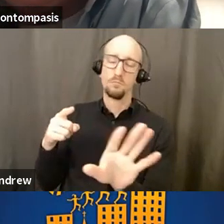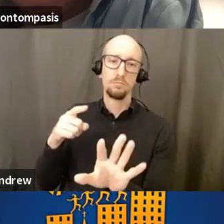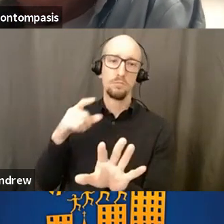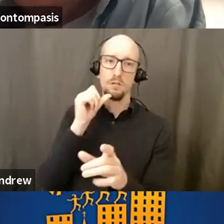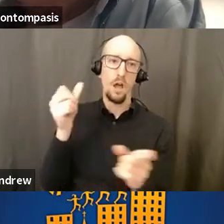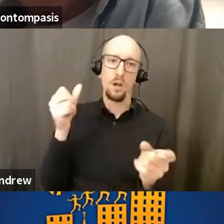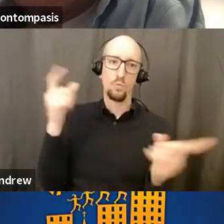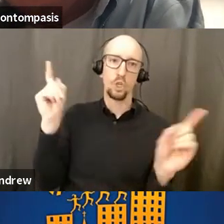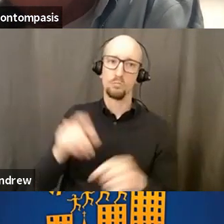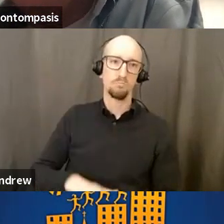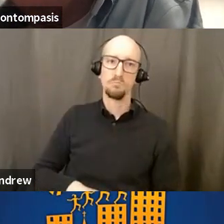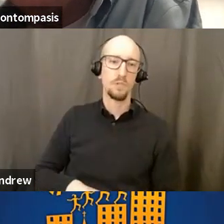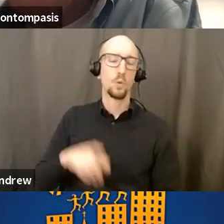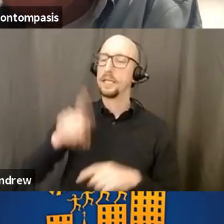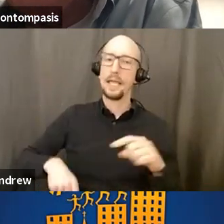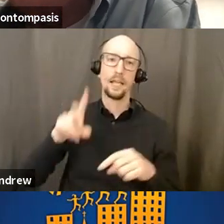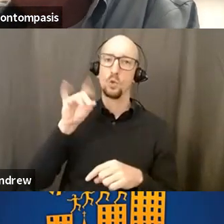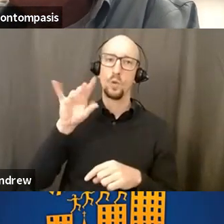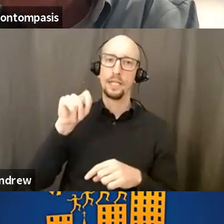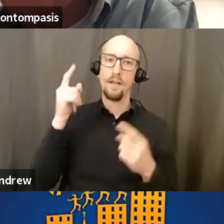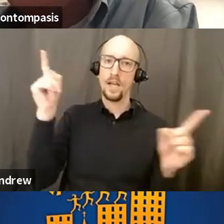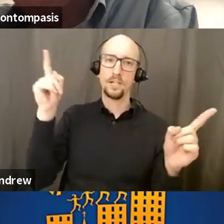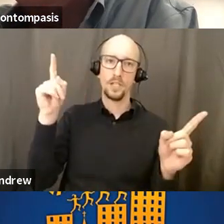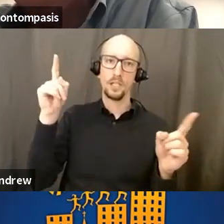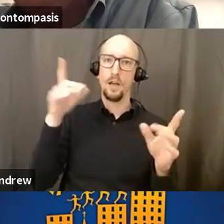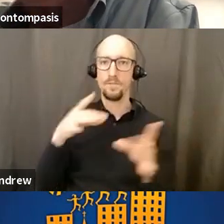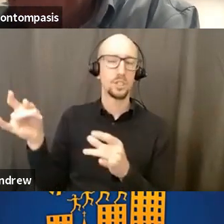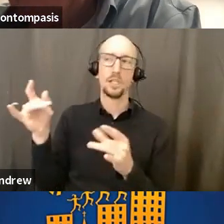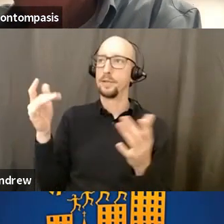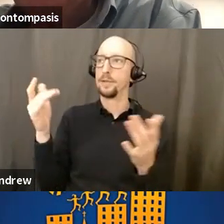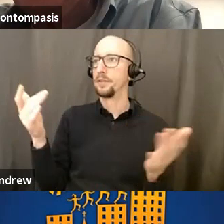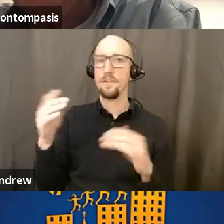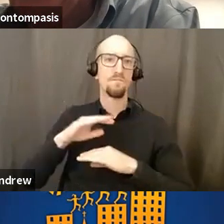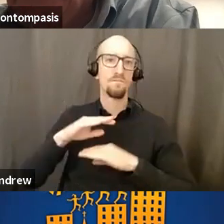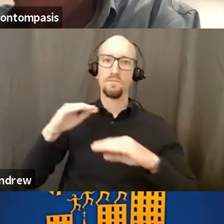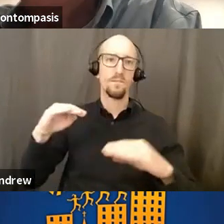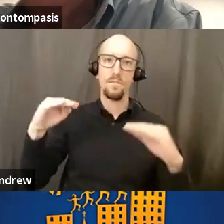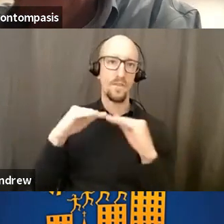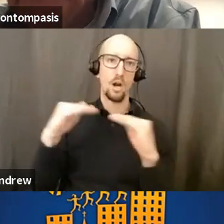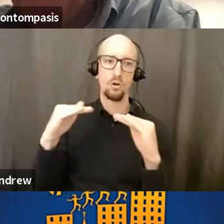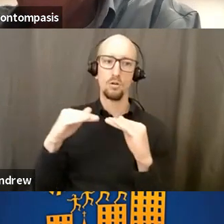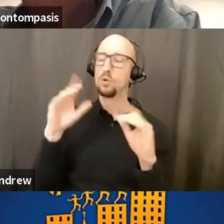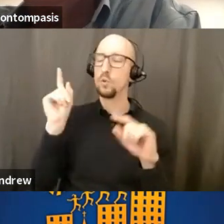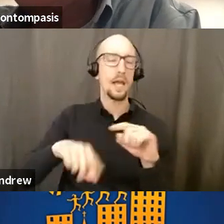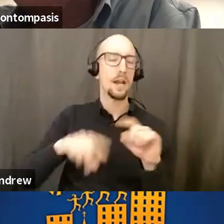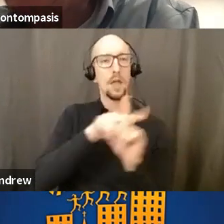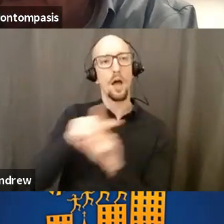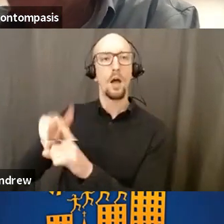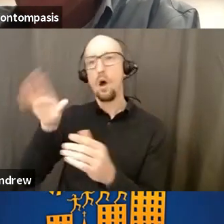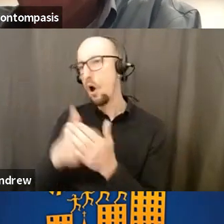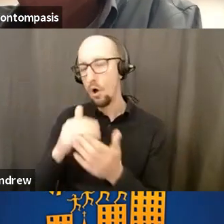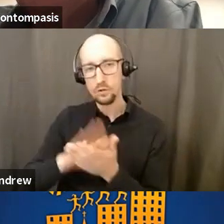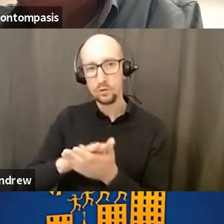It just cannot be done effectively, efficiently, and fairly across all of the schools in